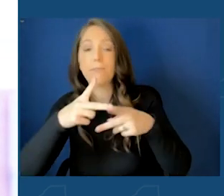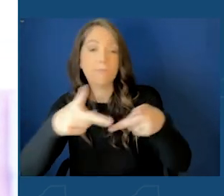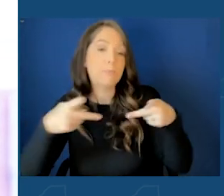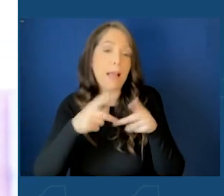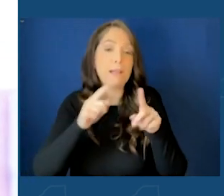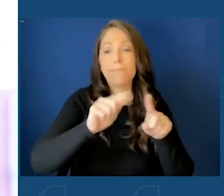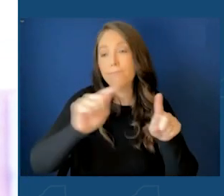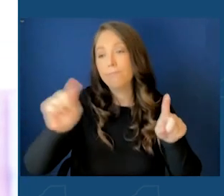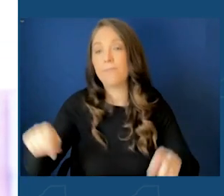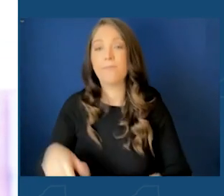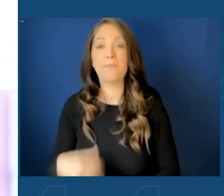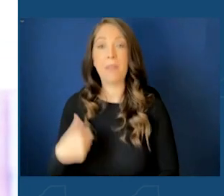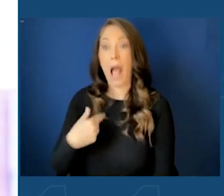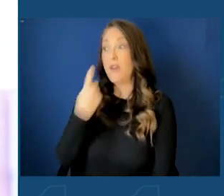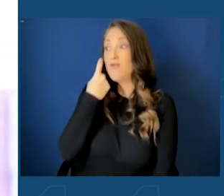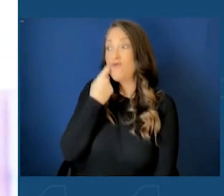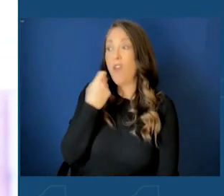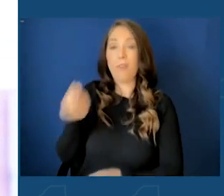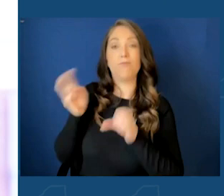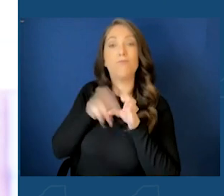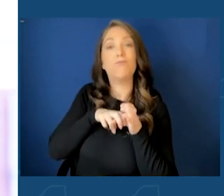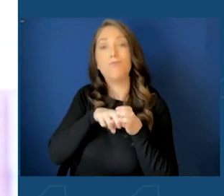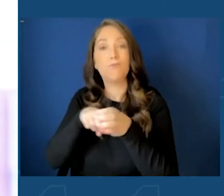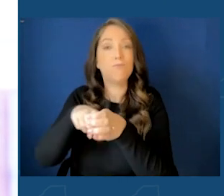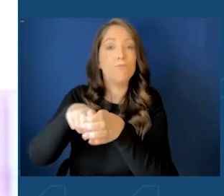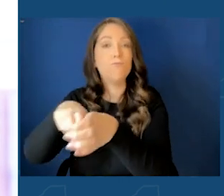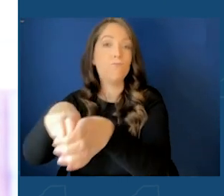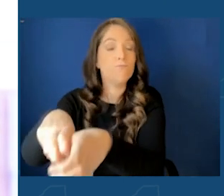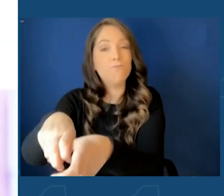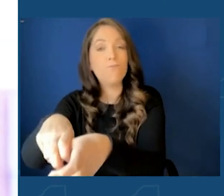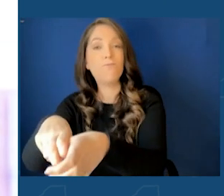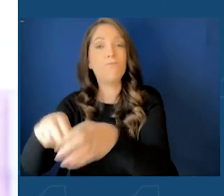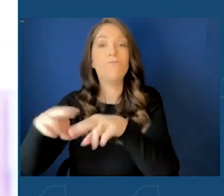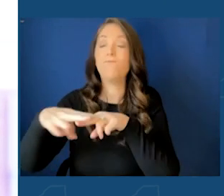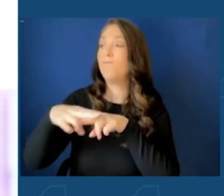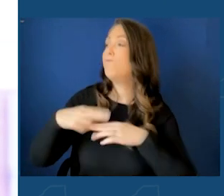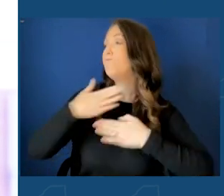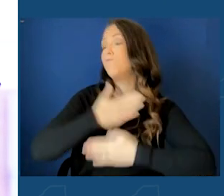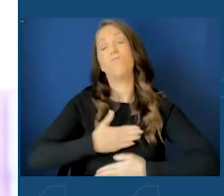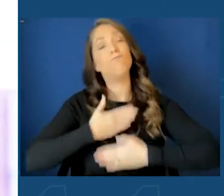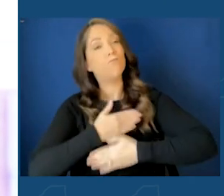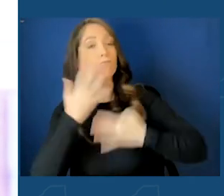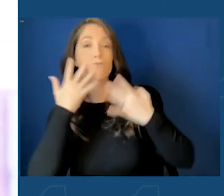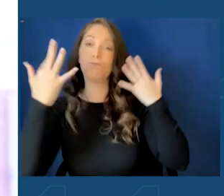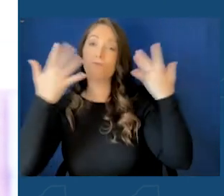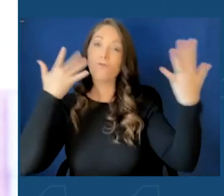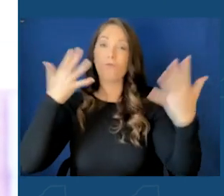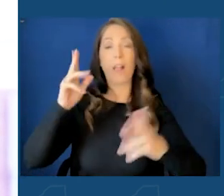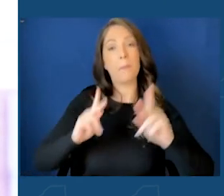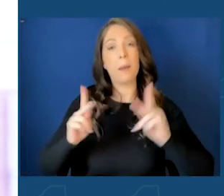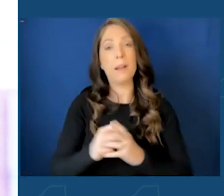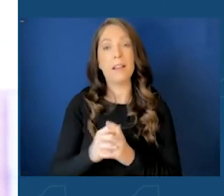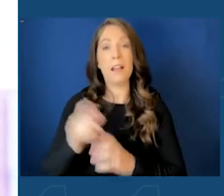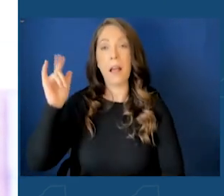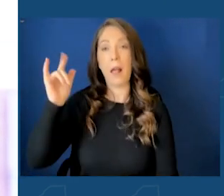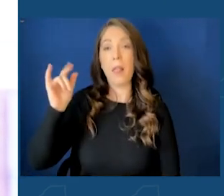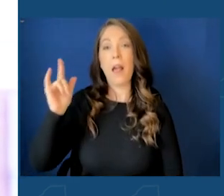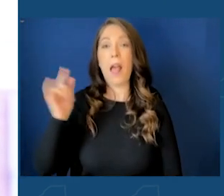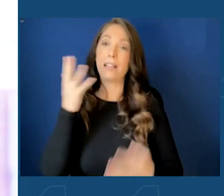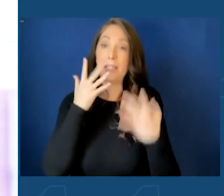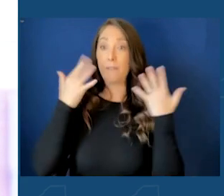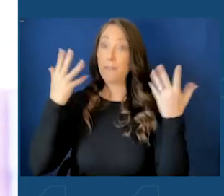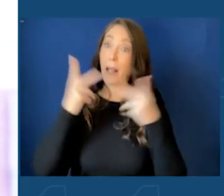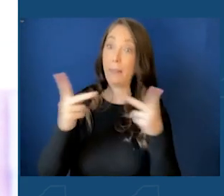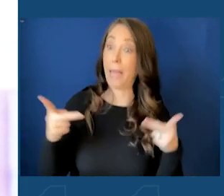ride a little bit of the train. Had a nice time, met some very friendly people. Long Island's a really friendly place.